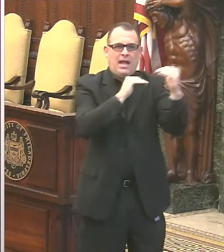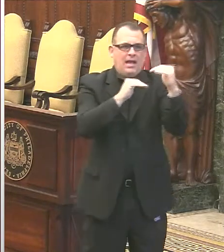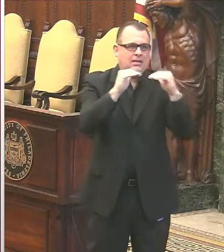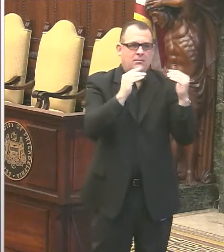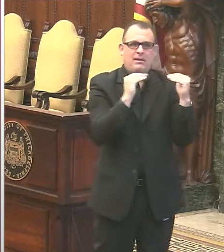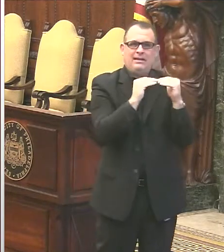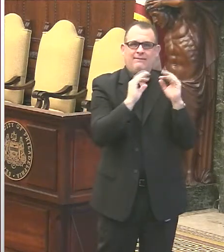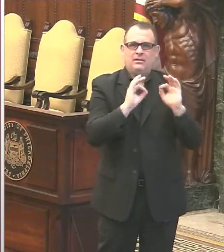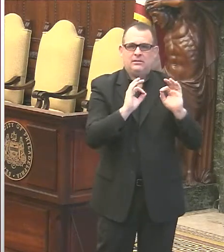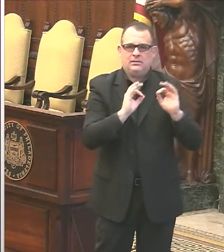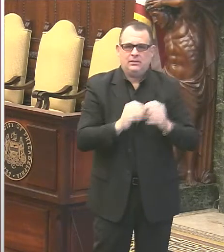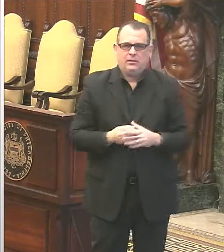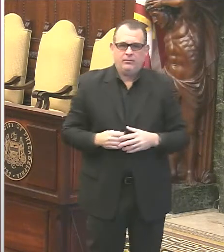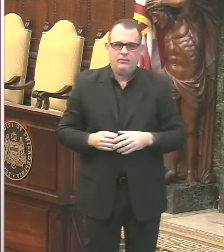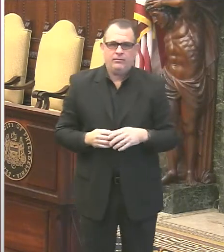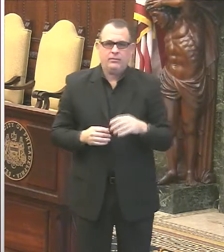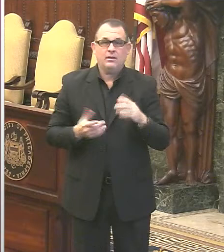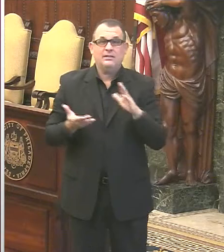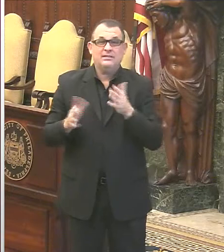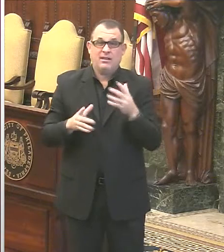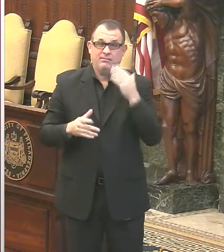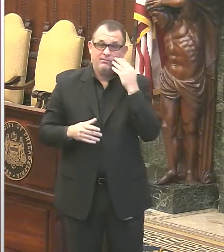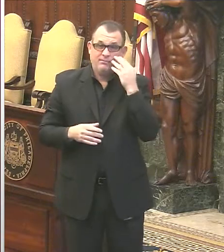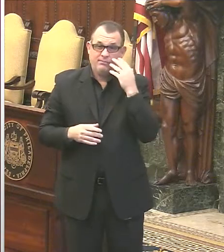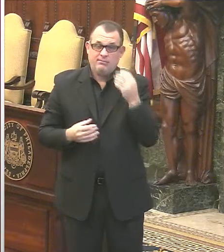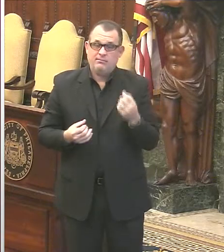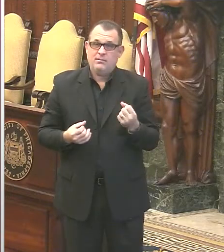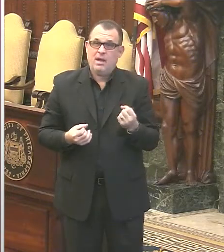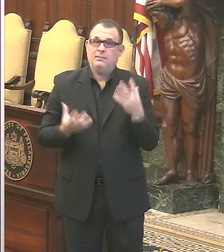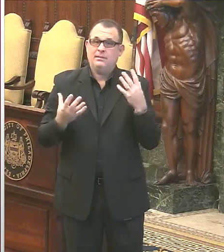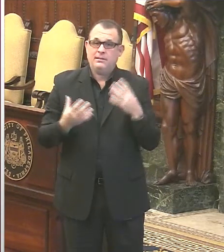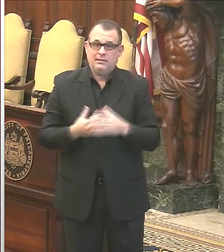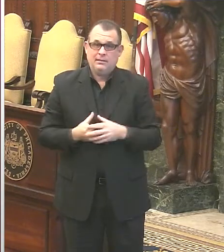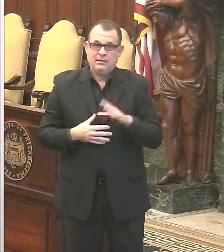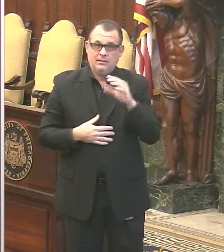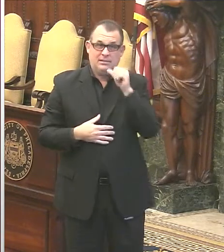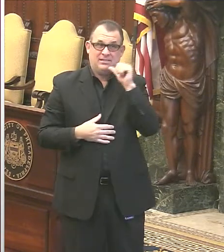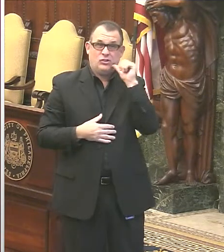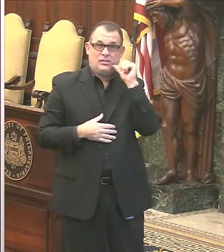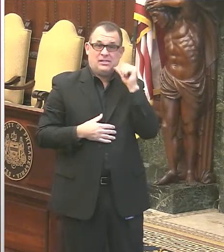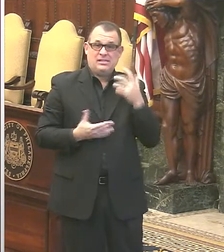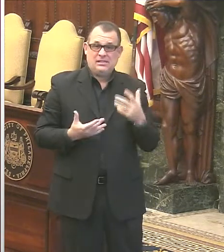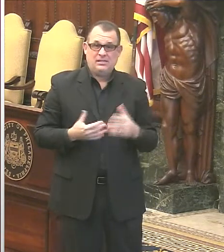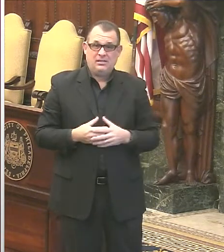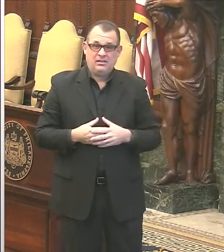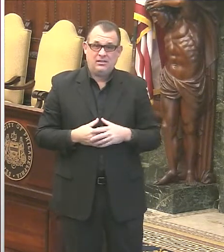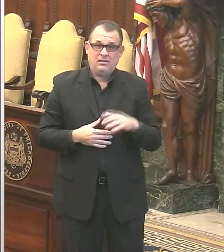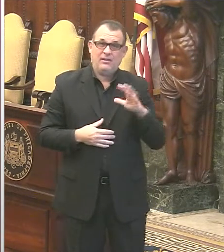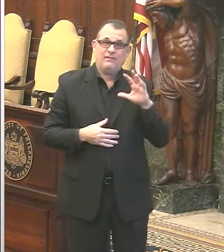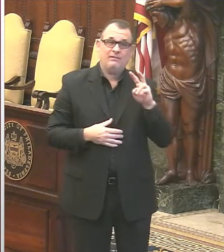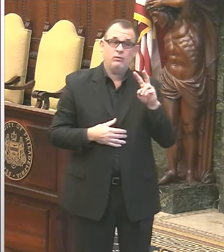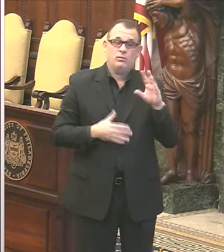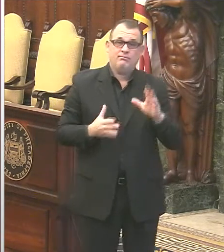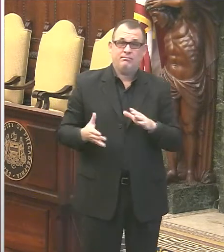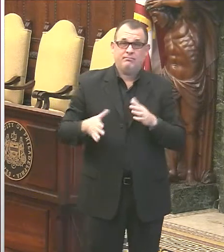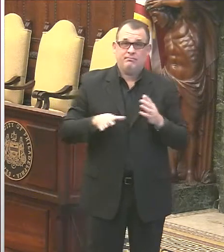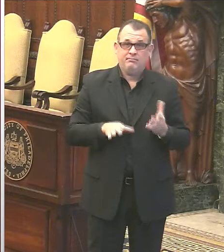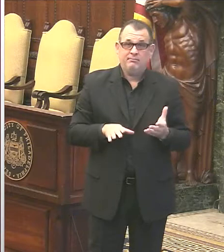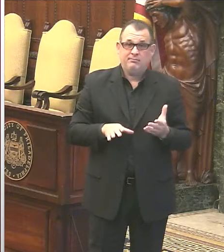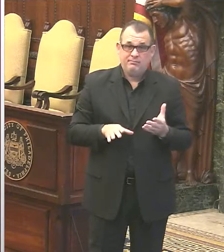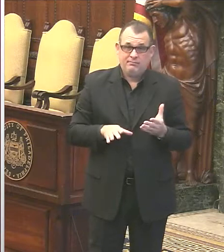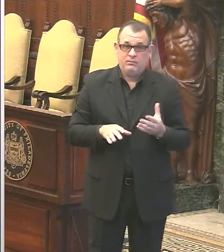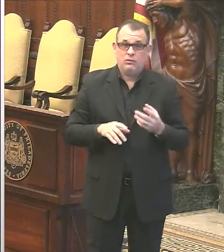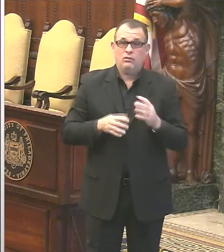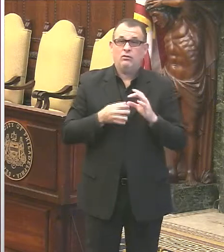about deaths? Well, unfortunately, I have to report that since yesterday, we've identified 52 deaths from the coronavirus among Philadelphia